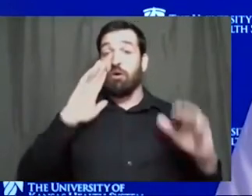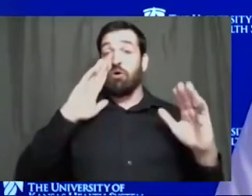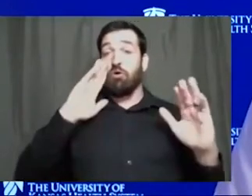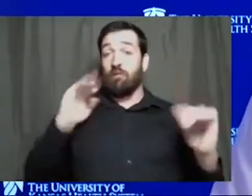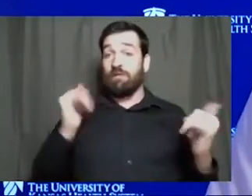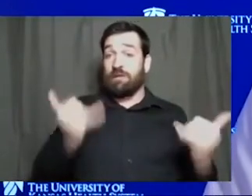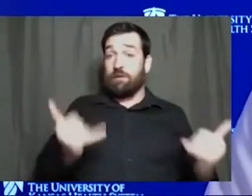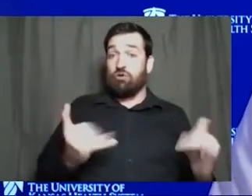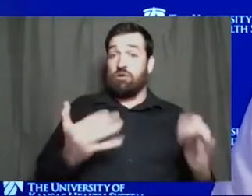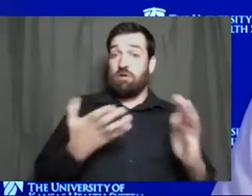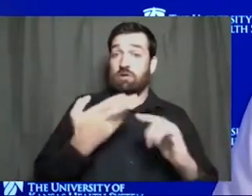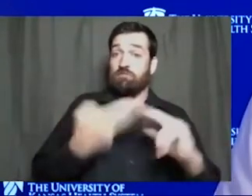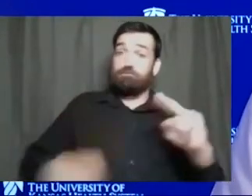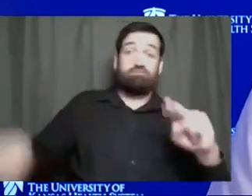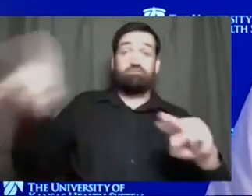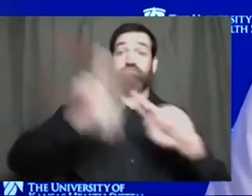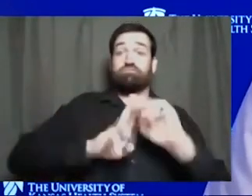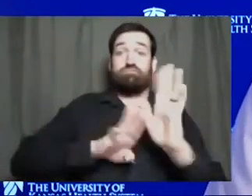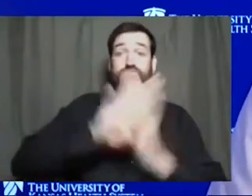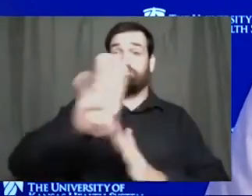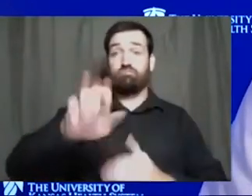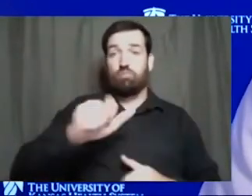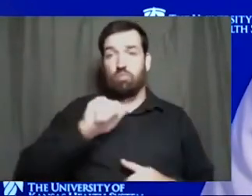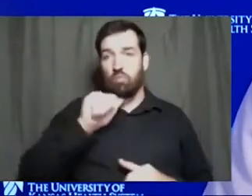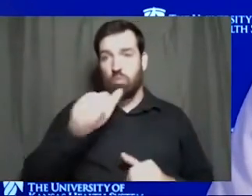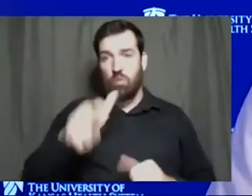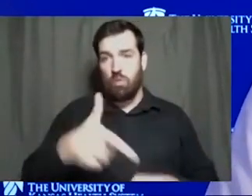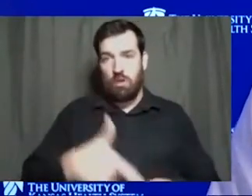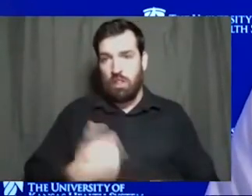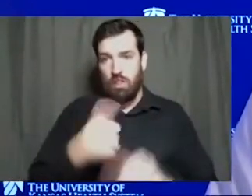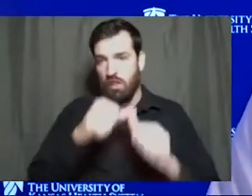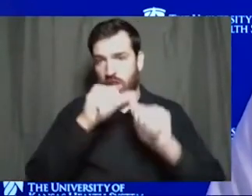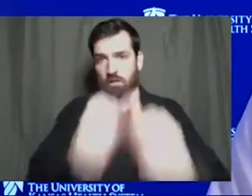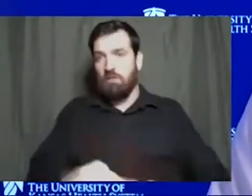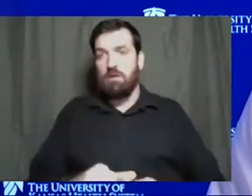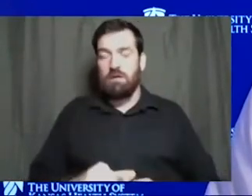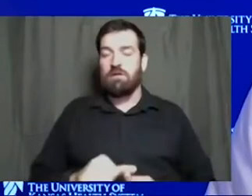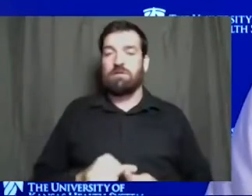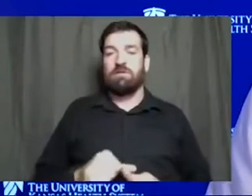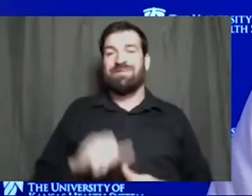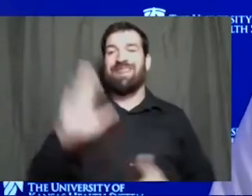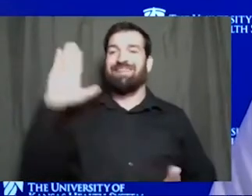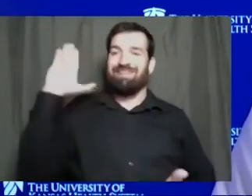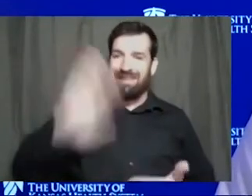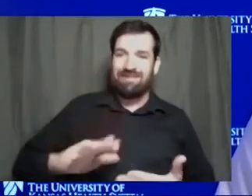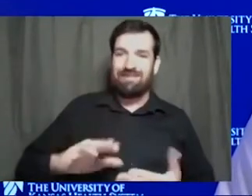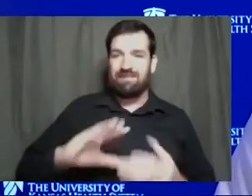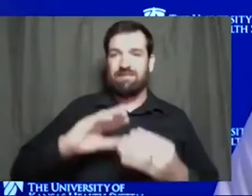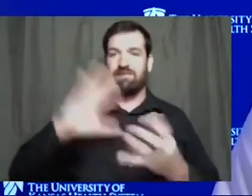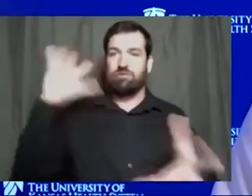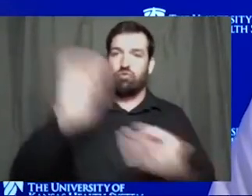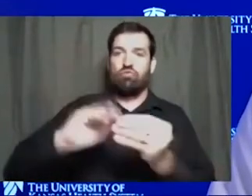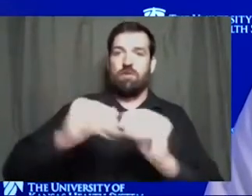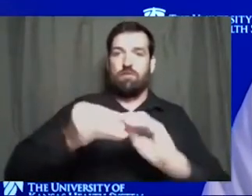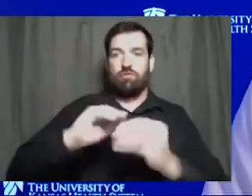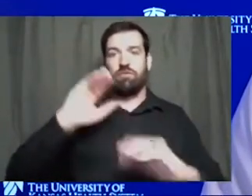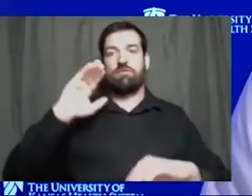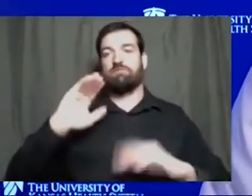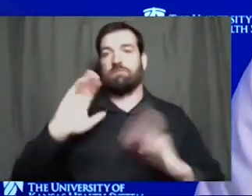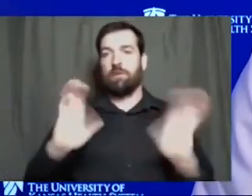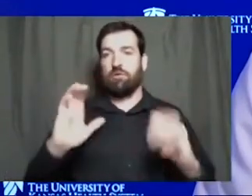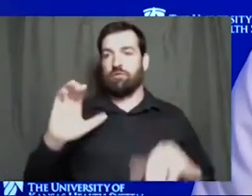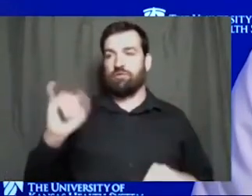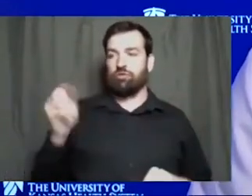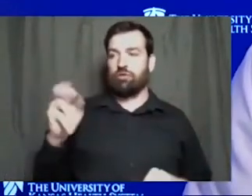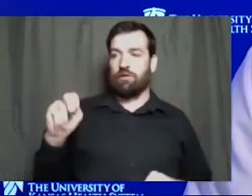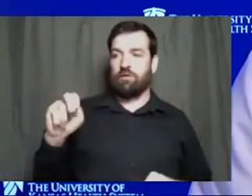too long and certainly will not peak and be as high as it was in December and January. But I think it's, again, continues to